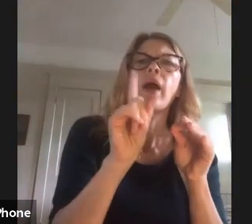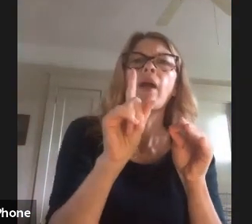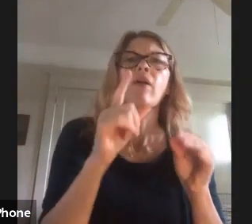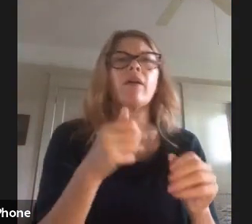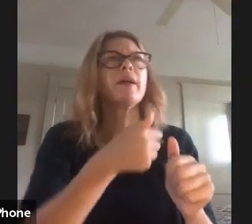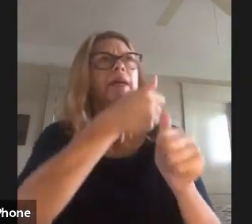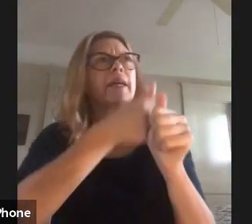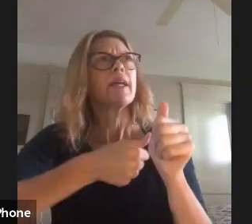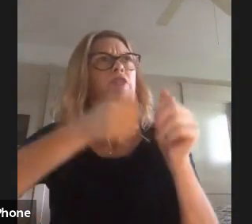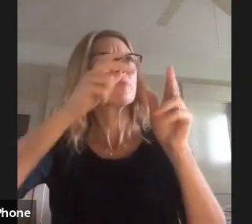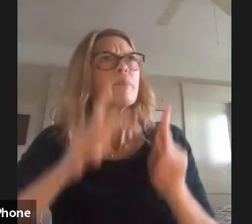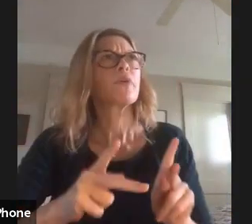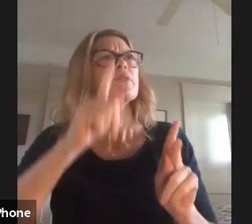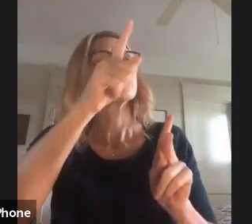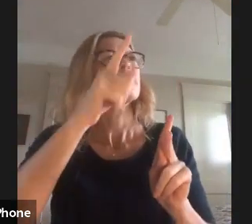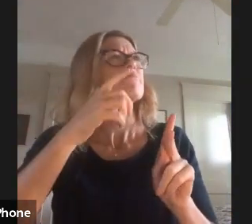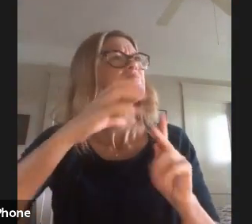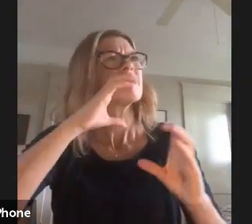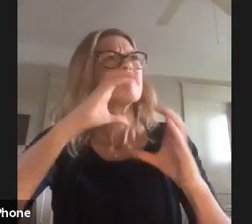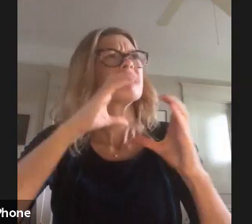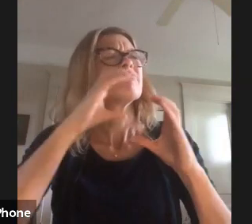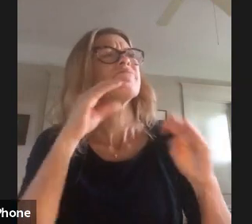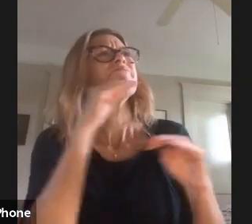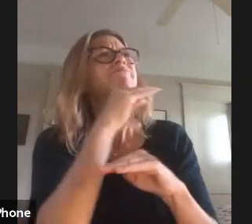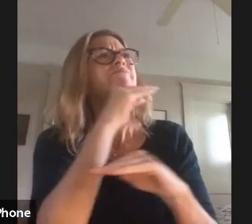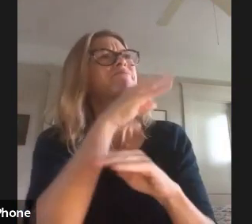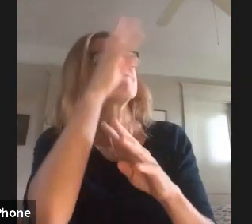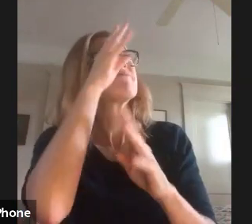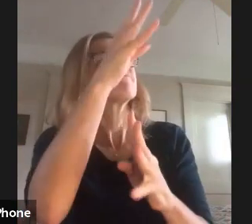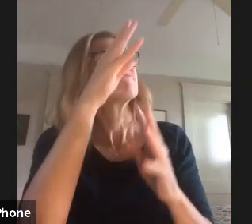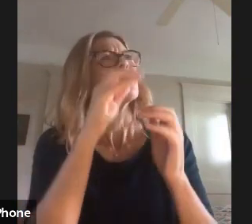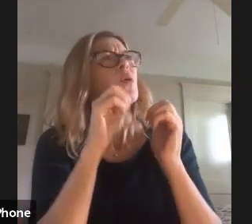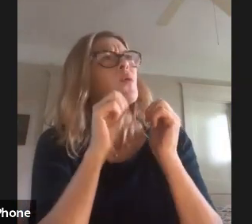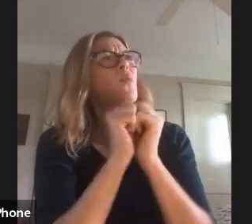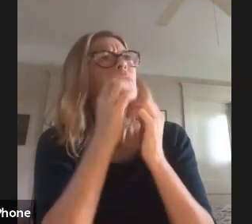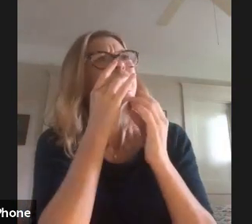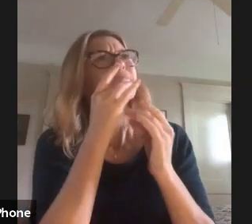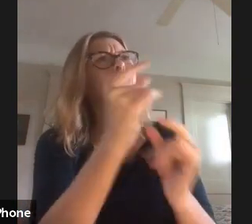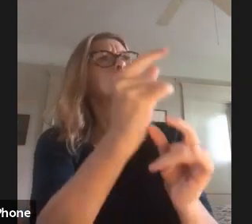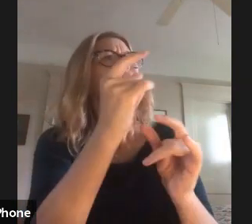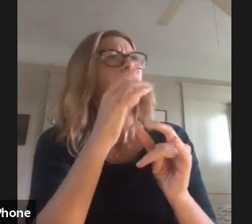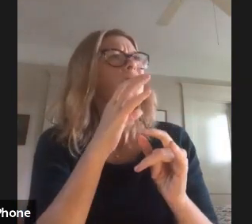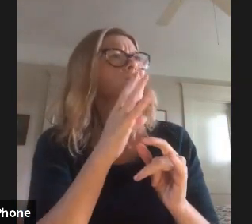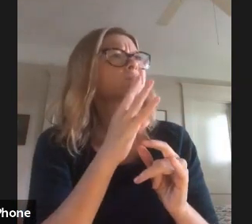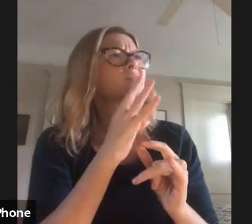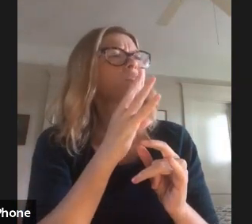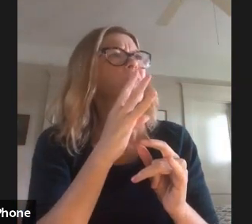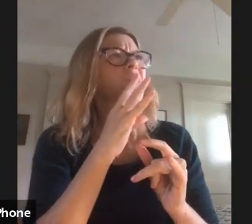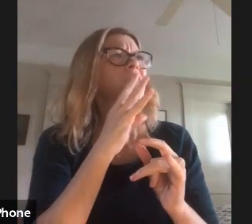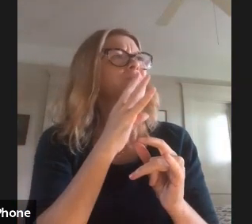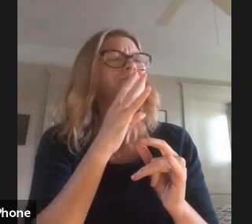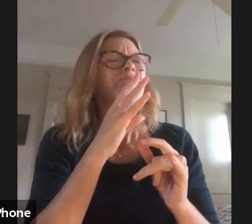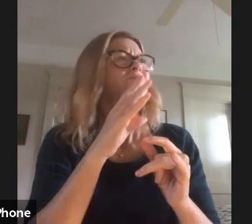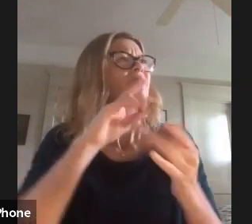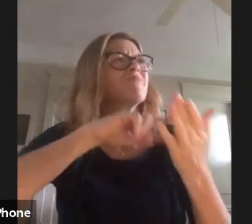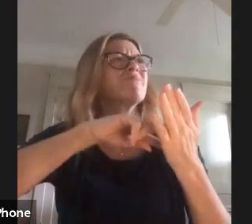Everyone speaks falsely with his neighbor. With a smooth tongue, they speak from a double heart. Oh, that